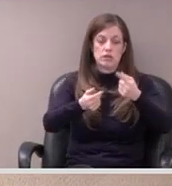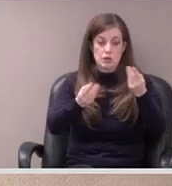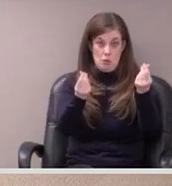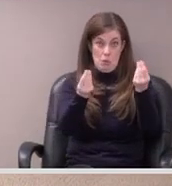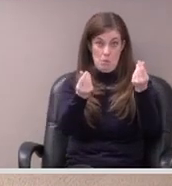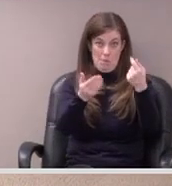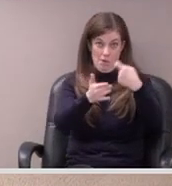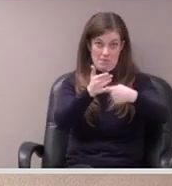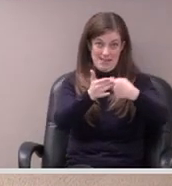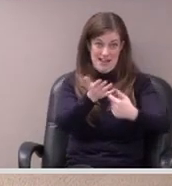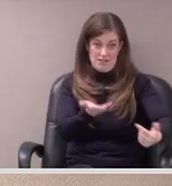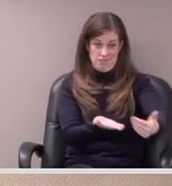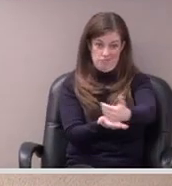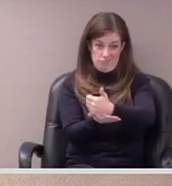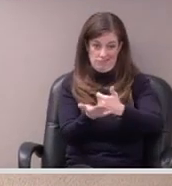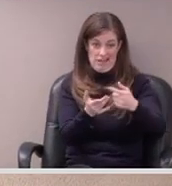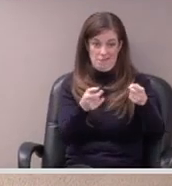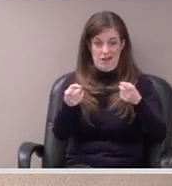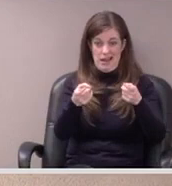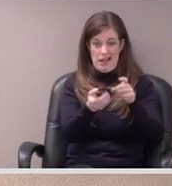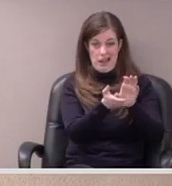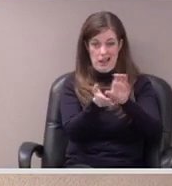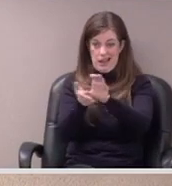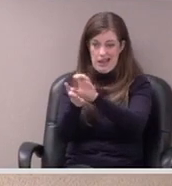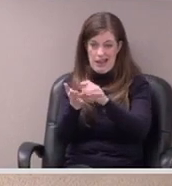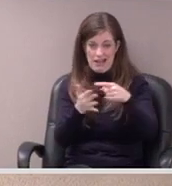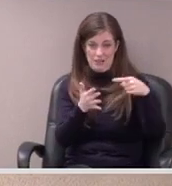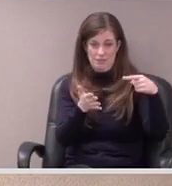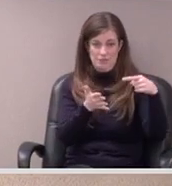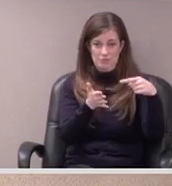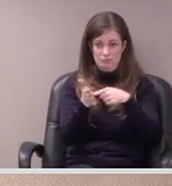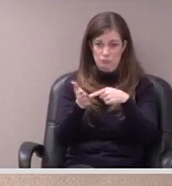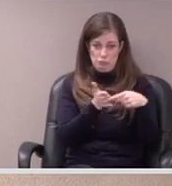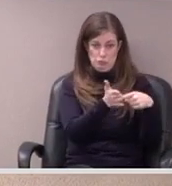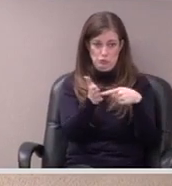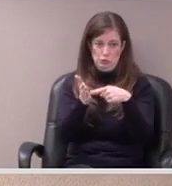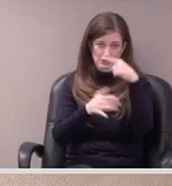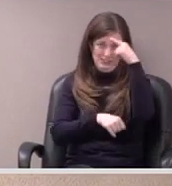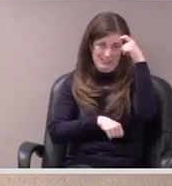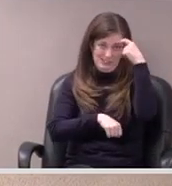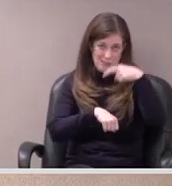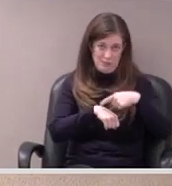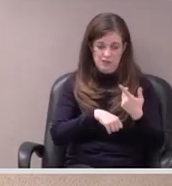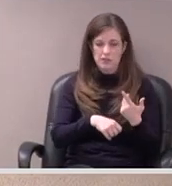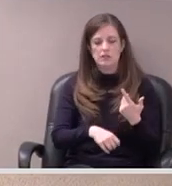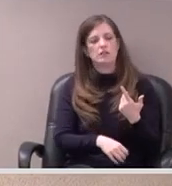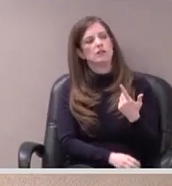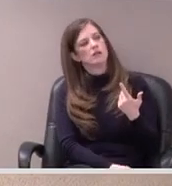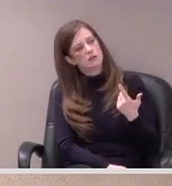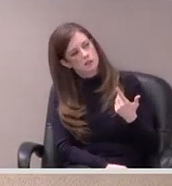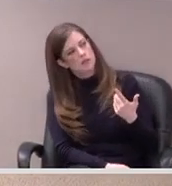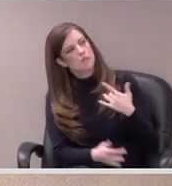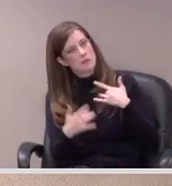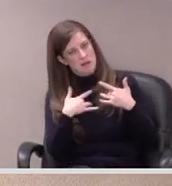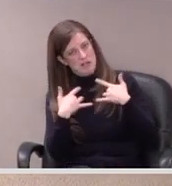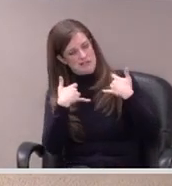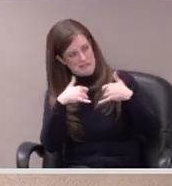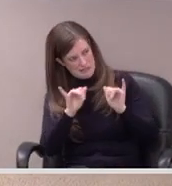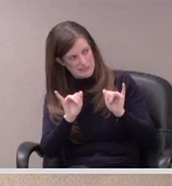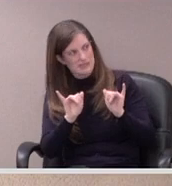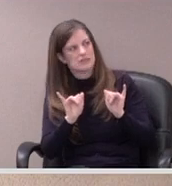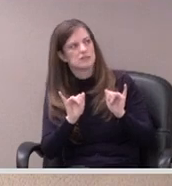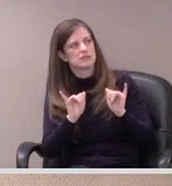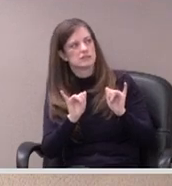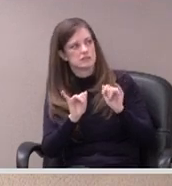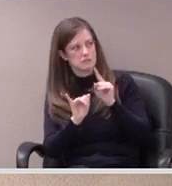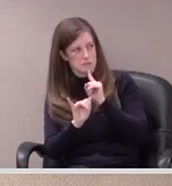in and to be able to handle those obligations in the summer. All right. So, but my concern remains on this, that I think we